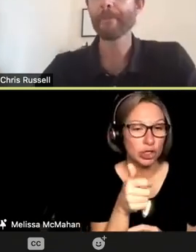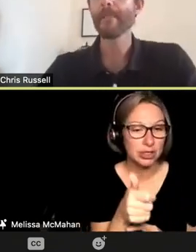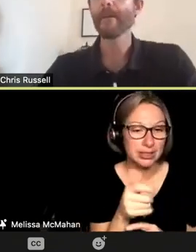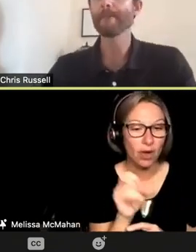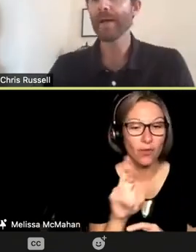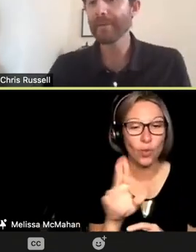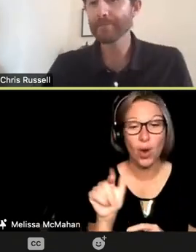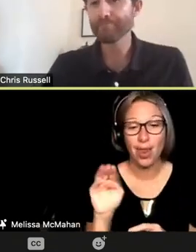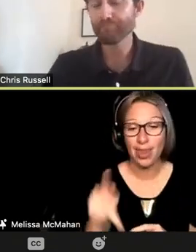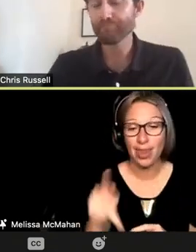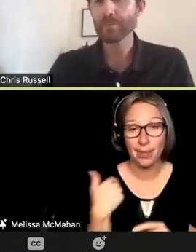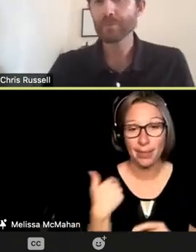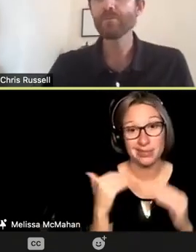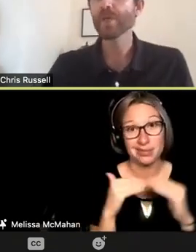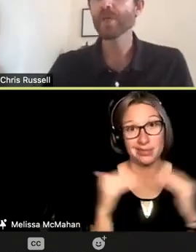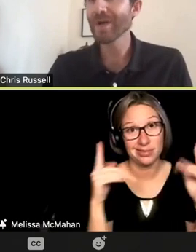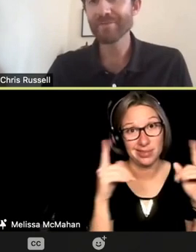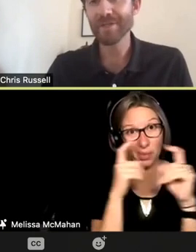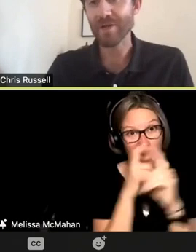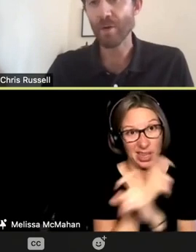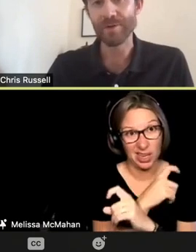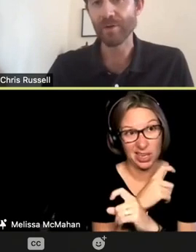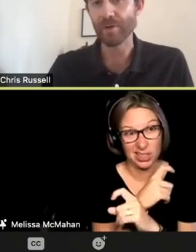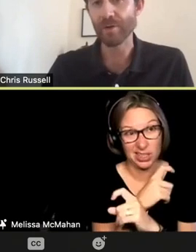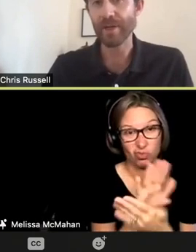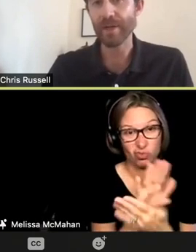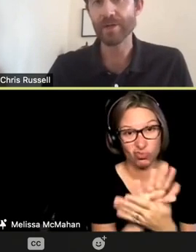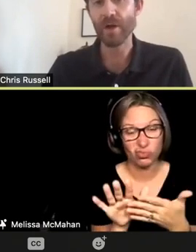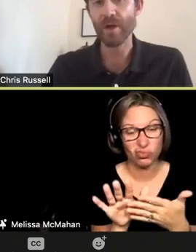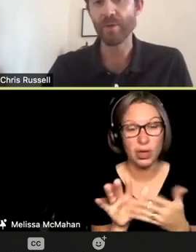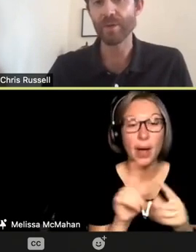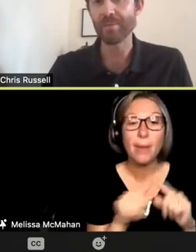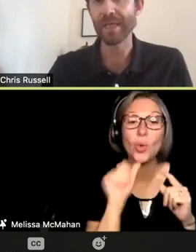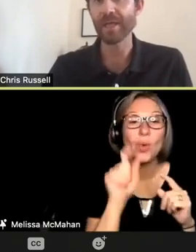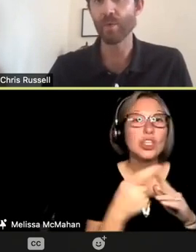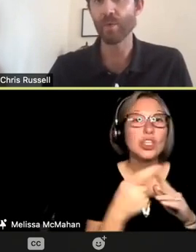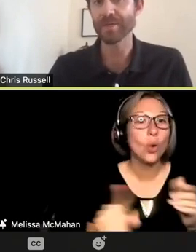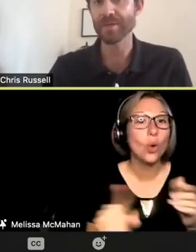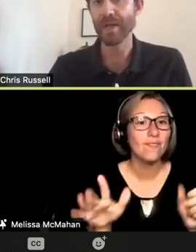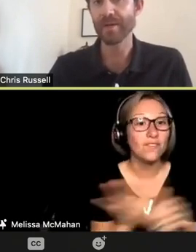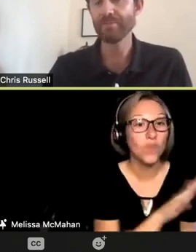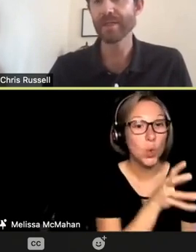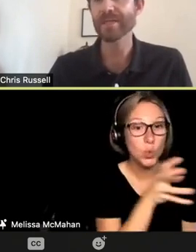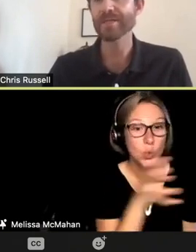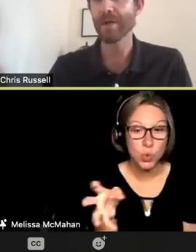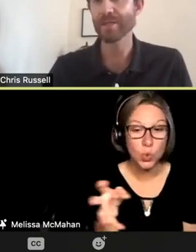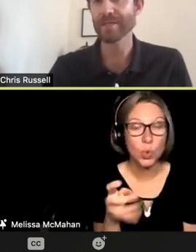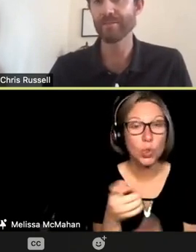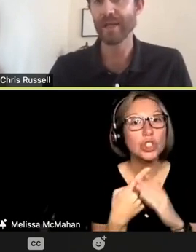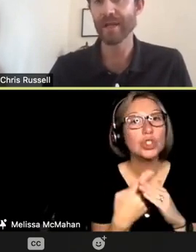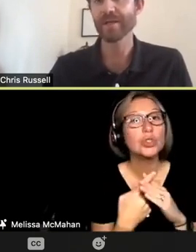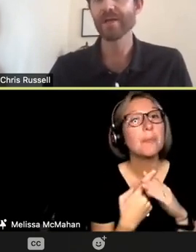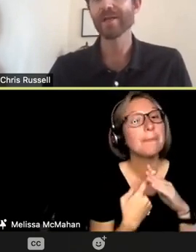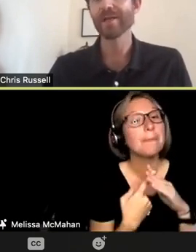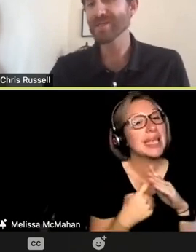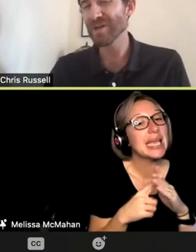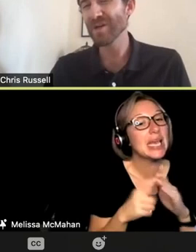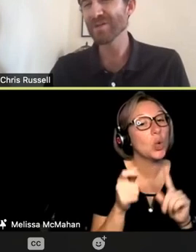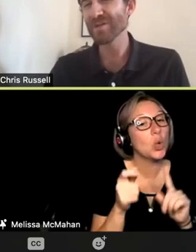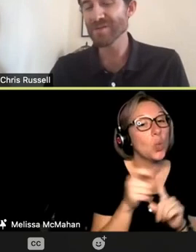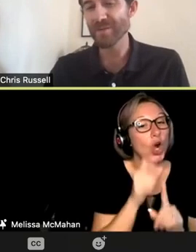array. But you don't have to start with the full array. You can start with the beginning word set, and that's much less